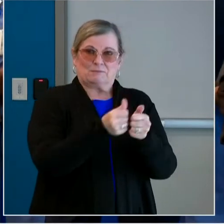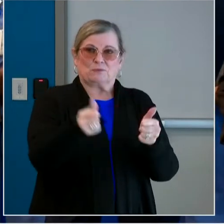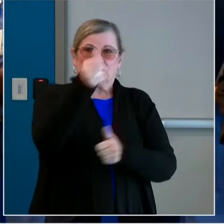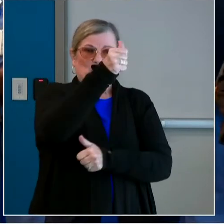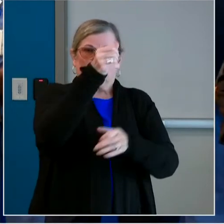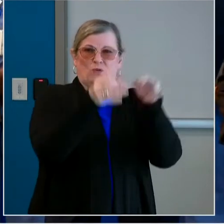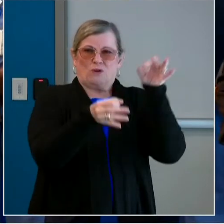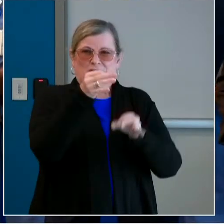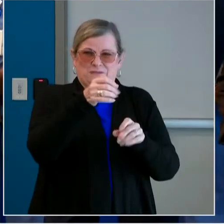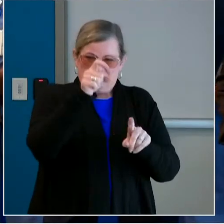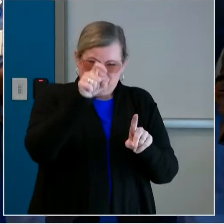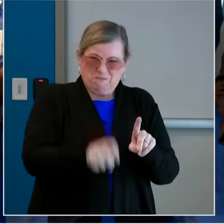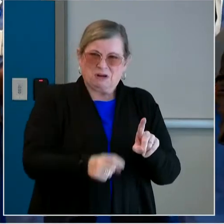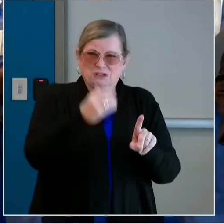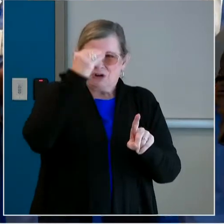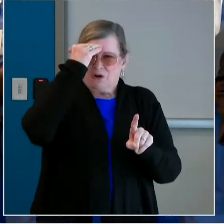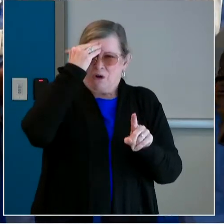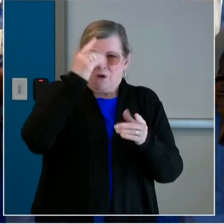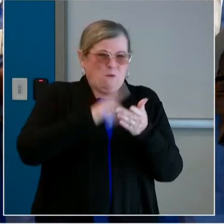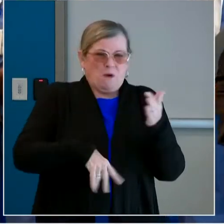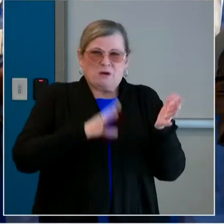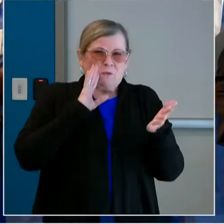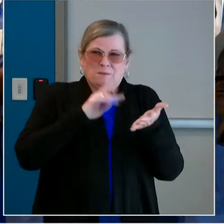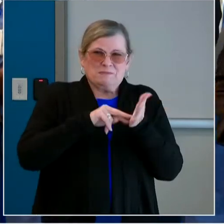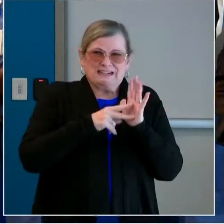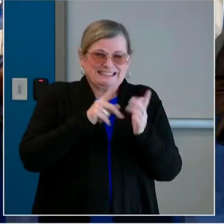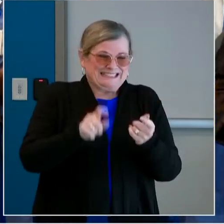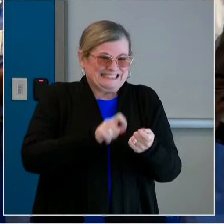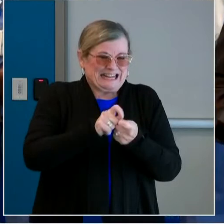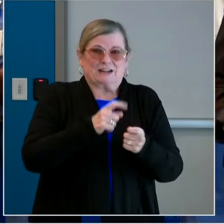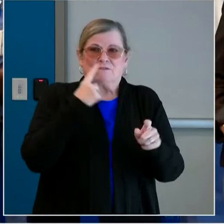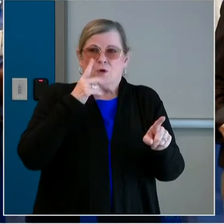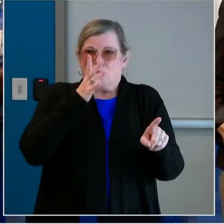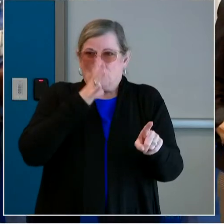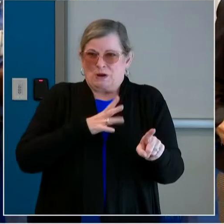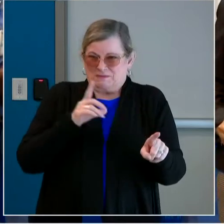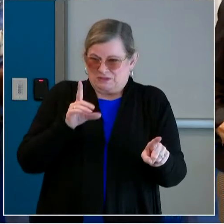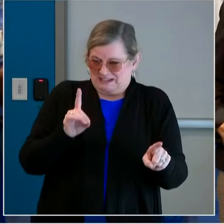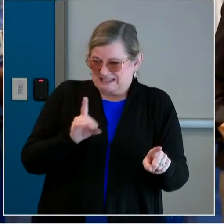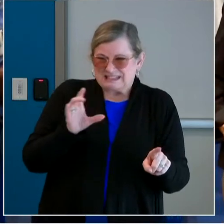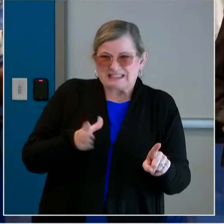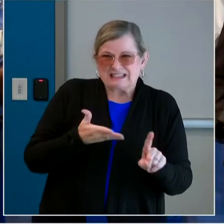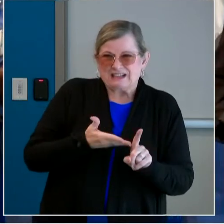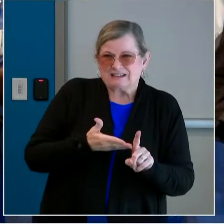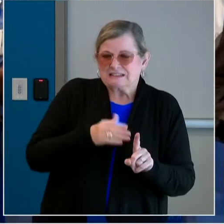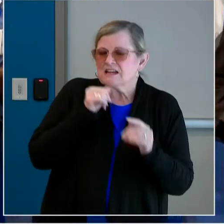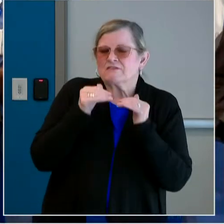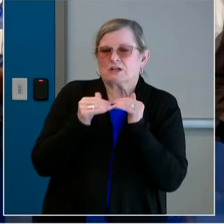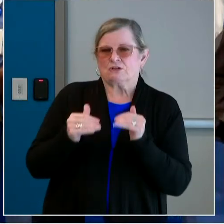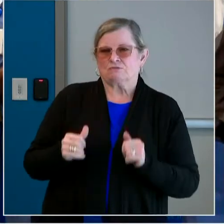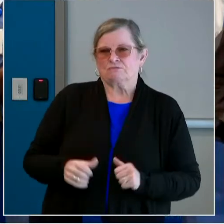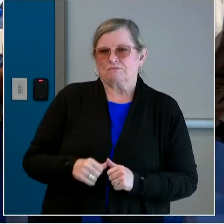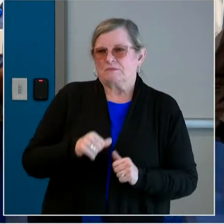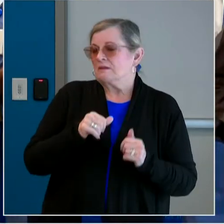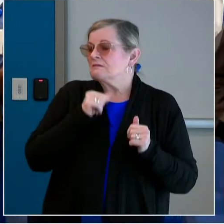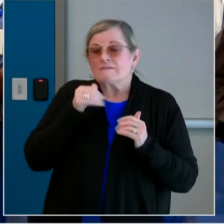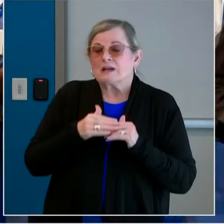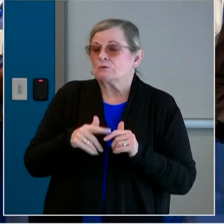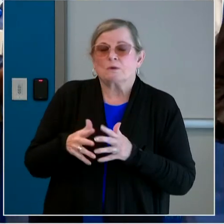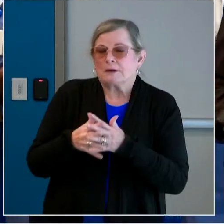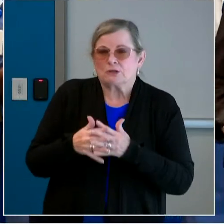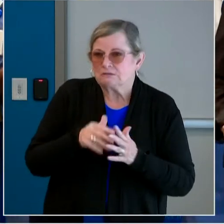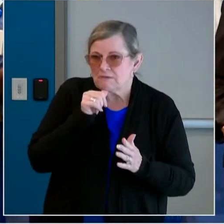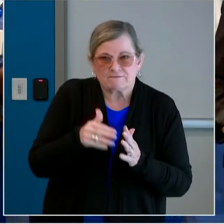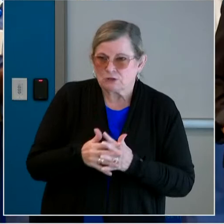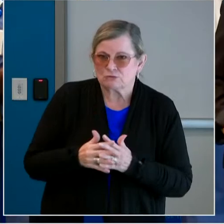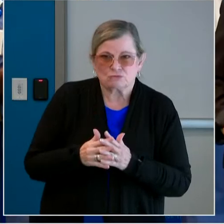it will mean specifically for women and young women in D.C., and that is not fair. That is not American. But the other thing we know